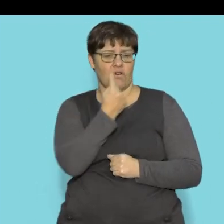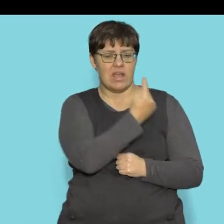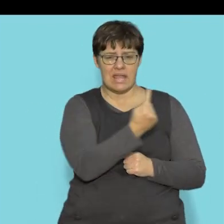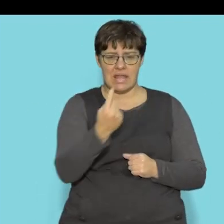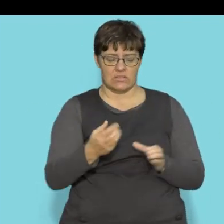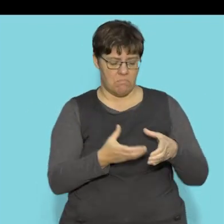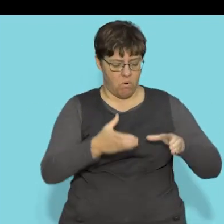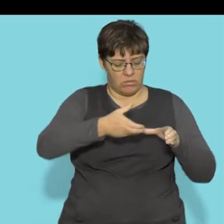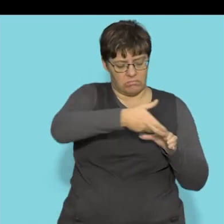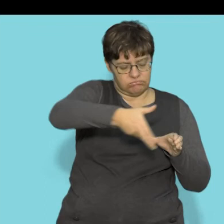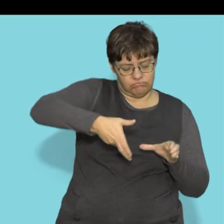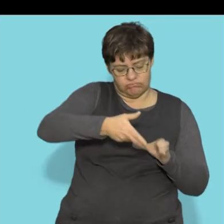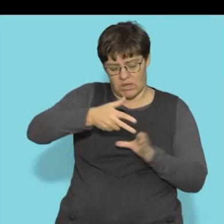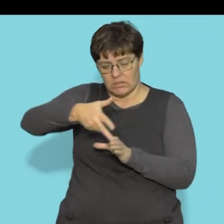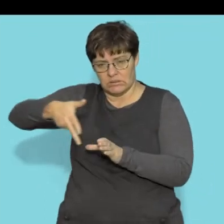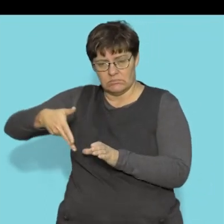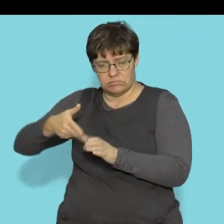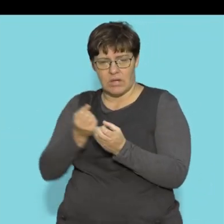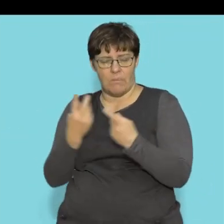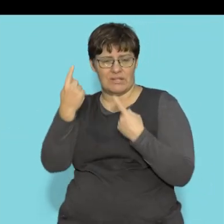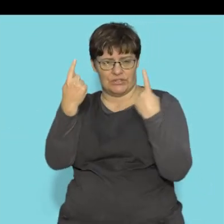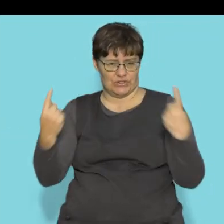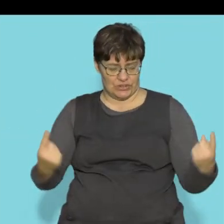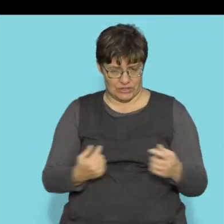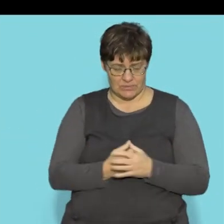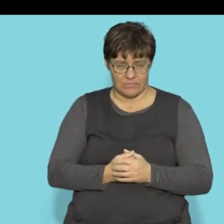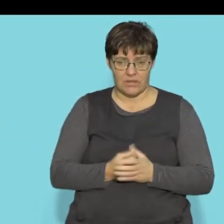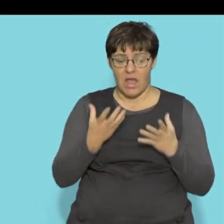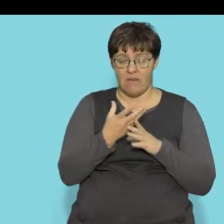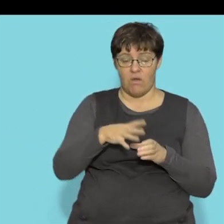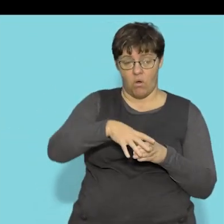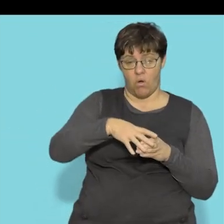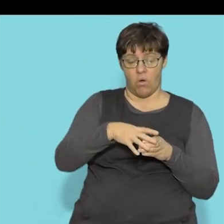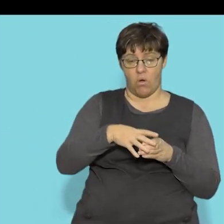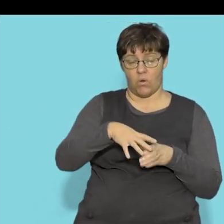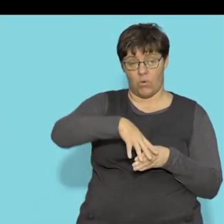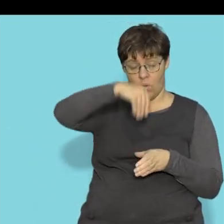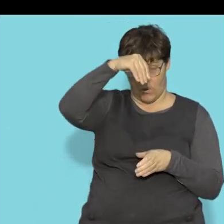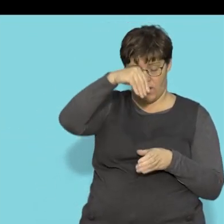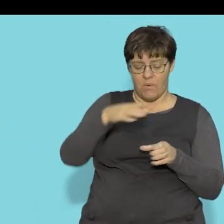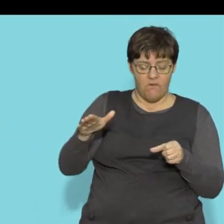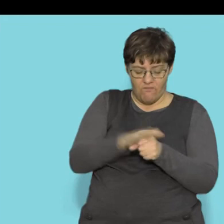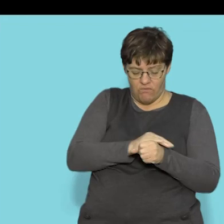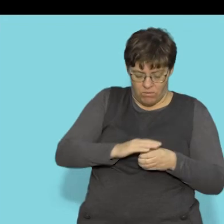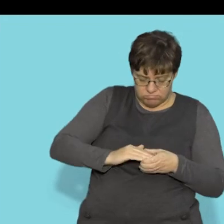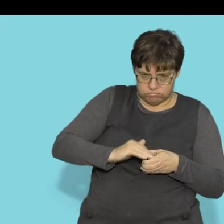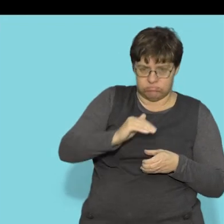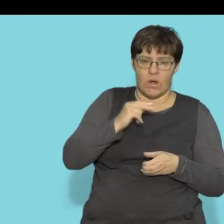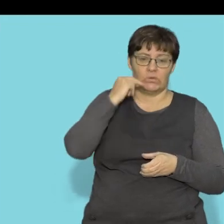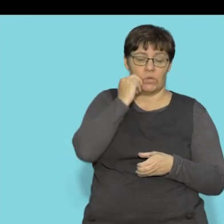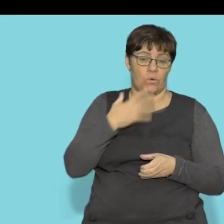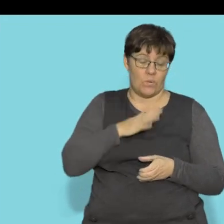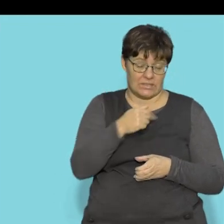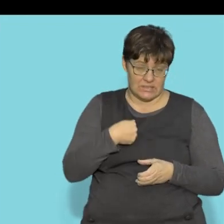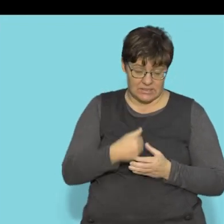is required for each chocolate model. So guys, we just need to picture this. We've got a cone and we want to fill this